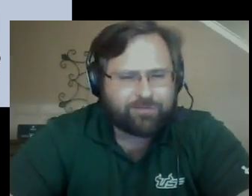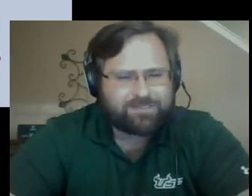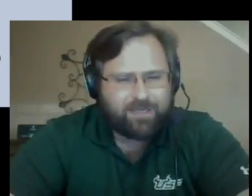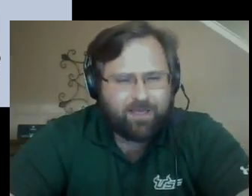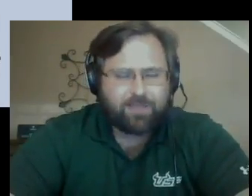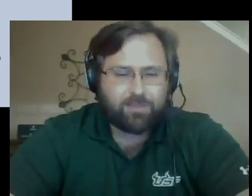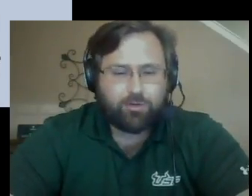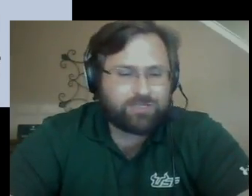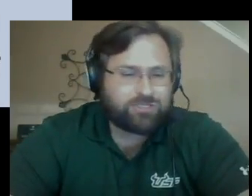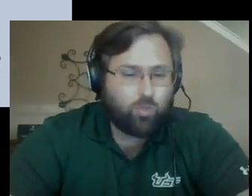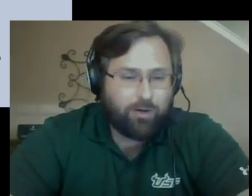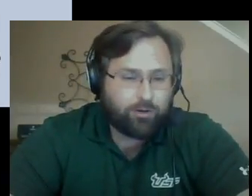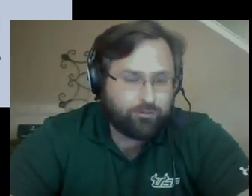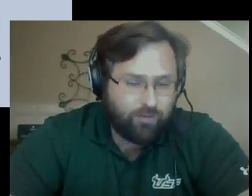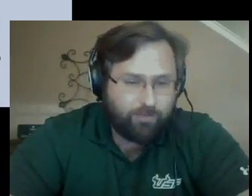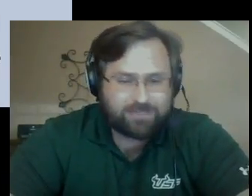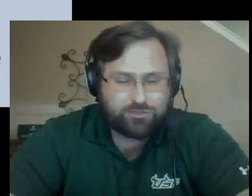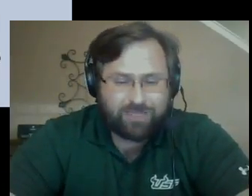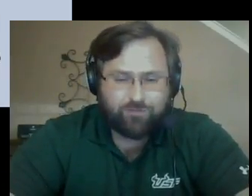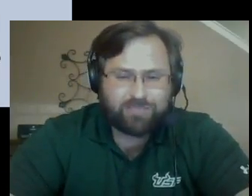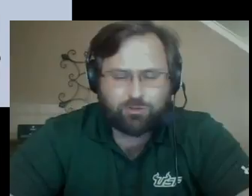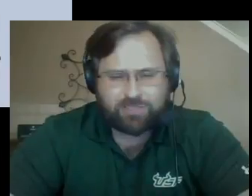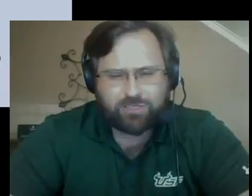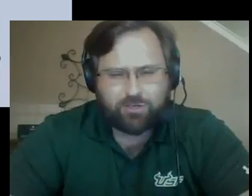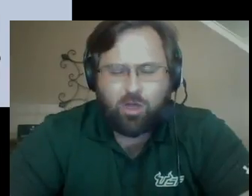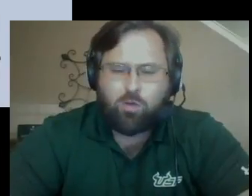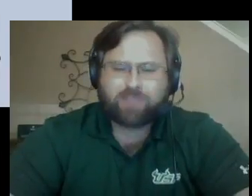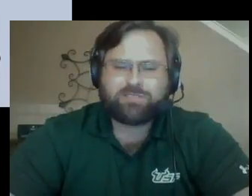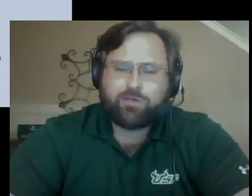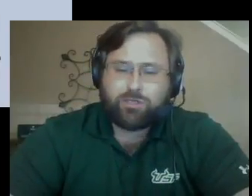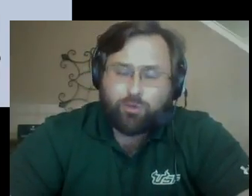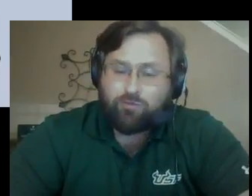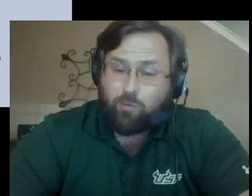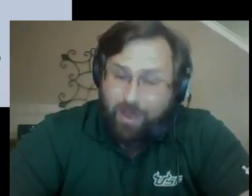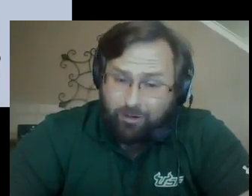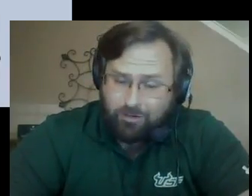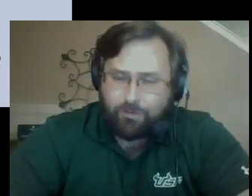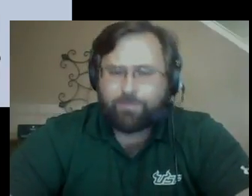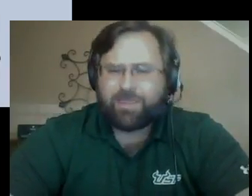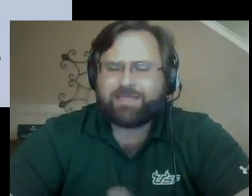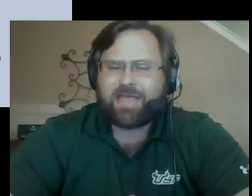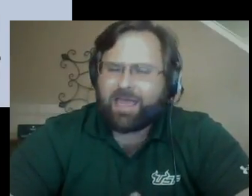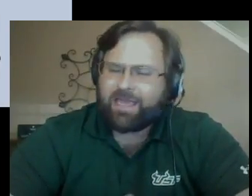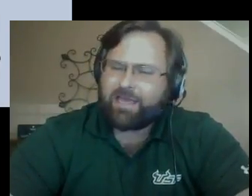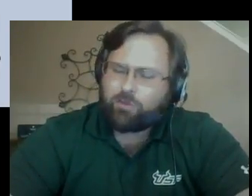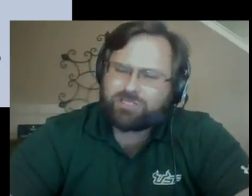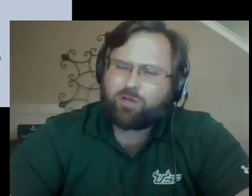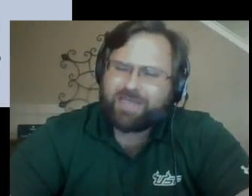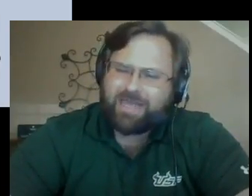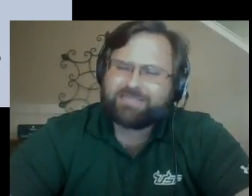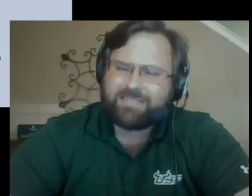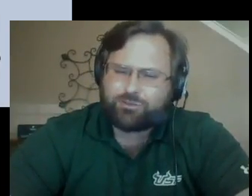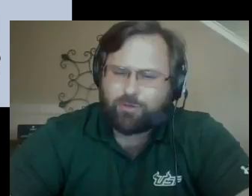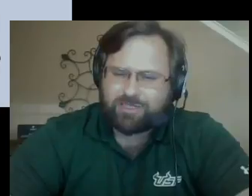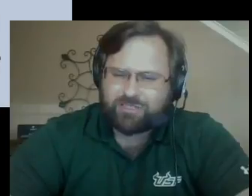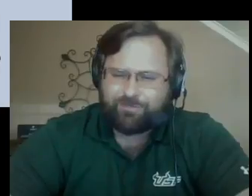somewhere else. So the question, where are you from, is a transformation question, whereas the question, you are from where, is a question called